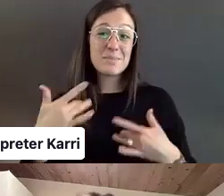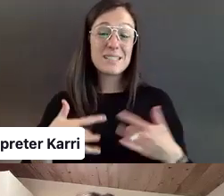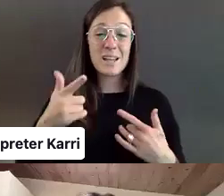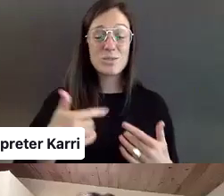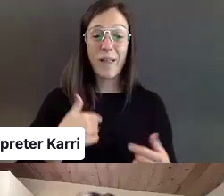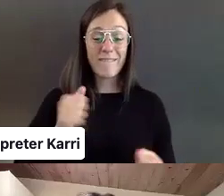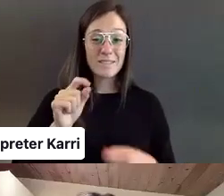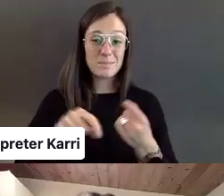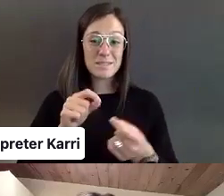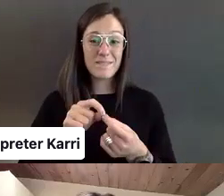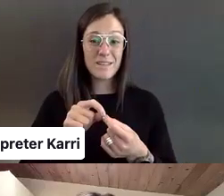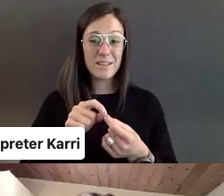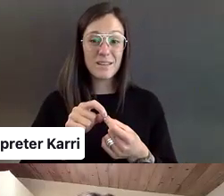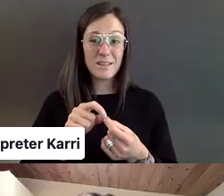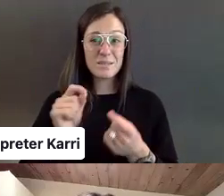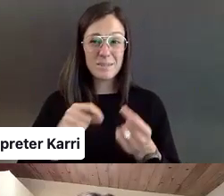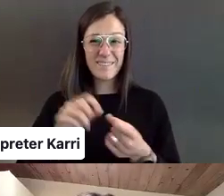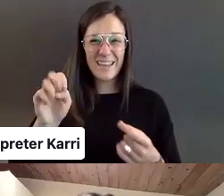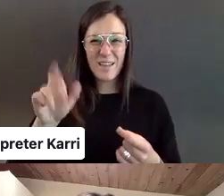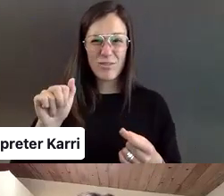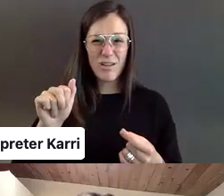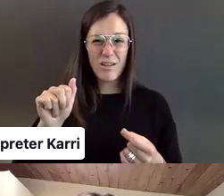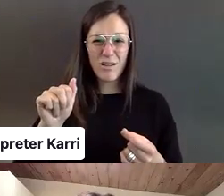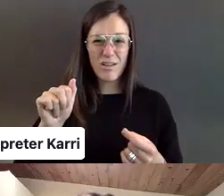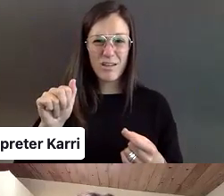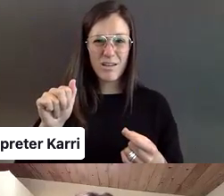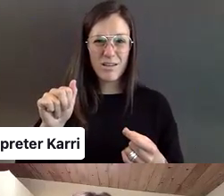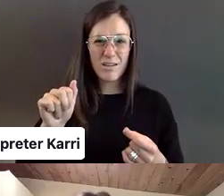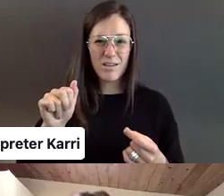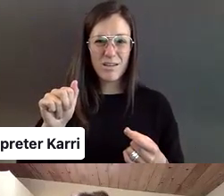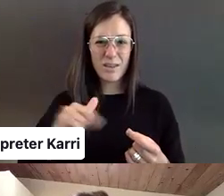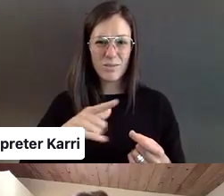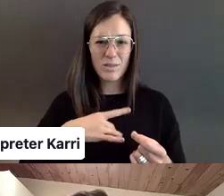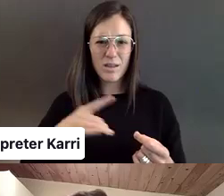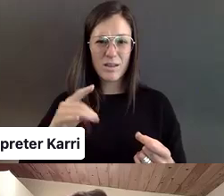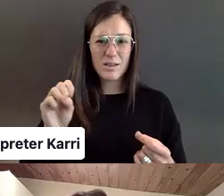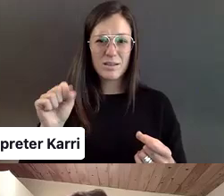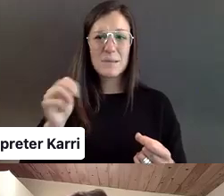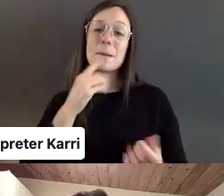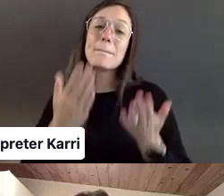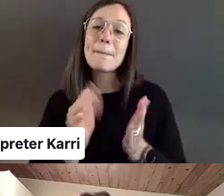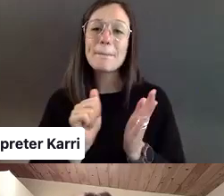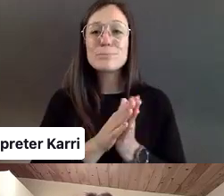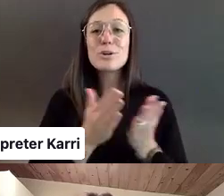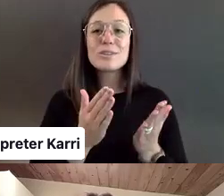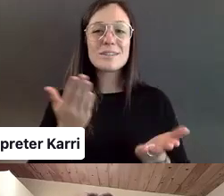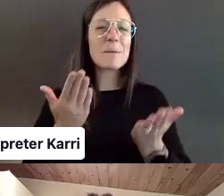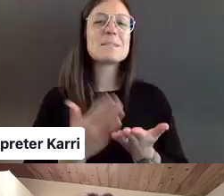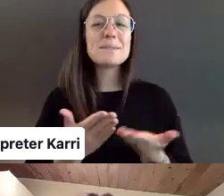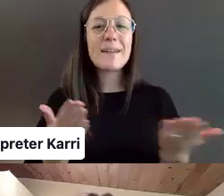particular that particular era calls? Maybe. Yeah. Maybe. There might be a book. There might be some stuff.